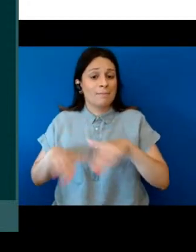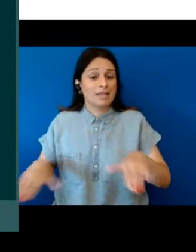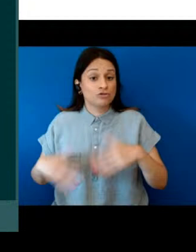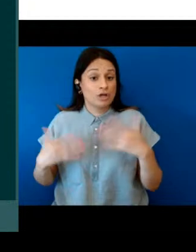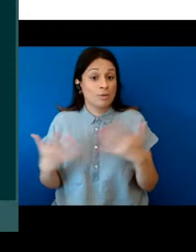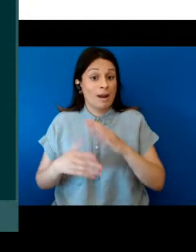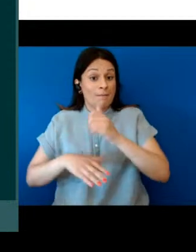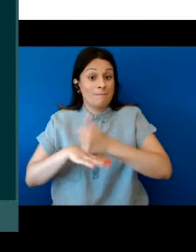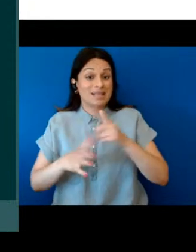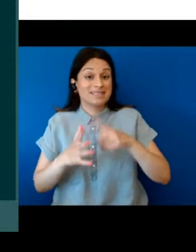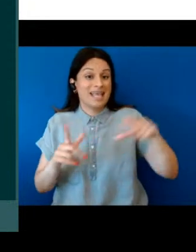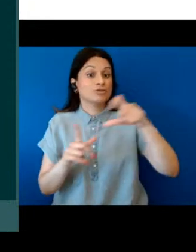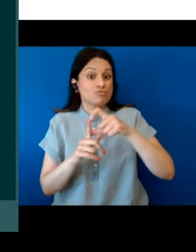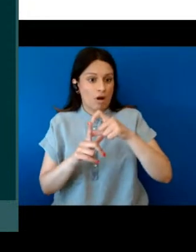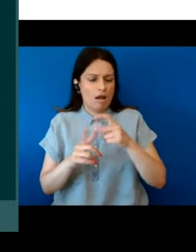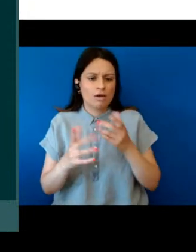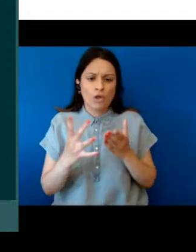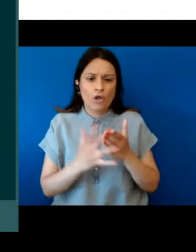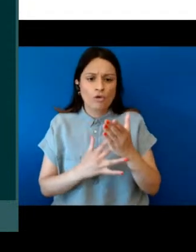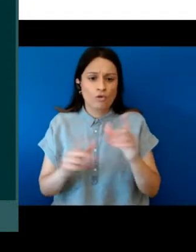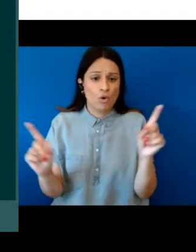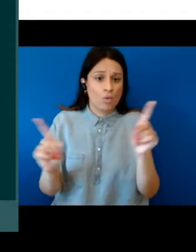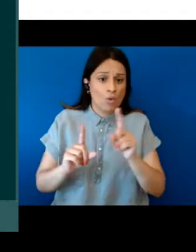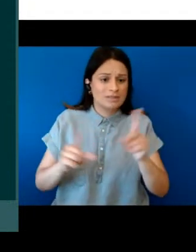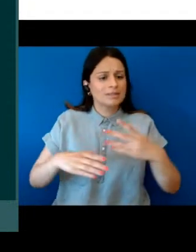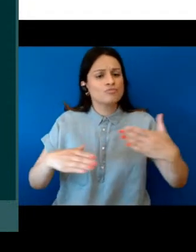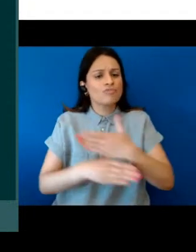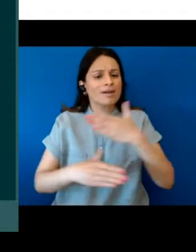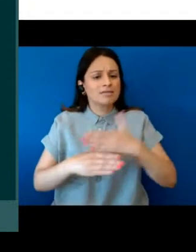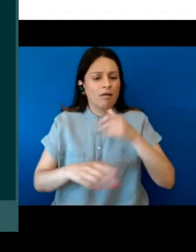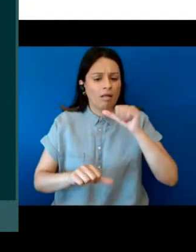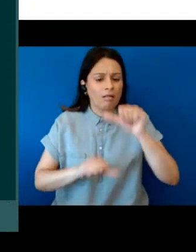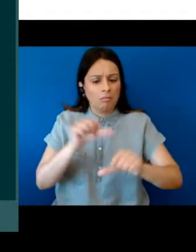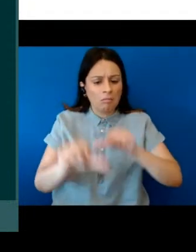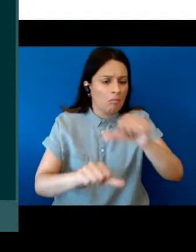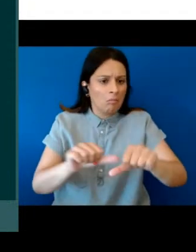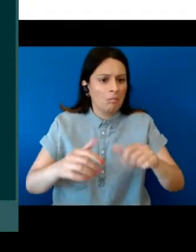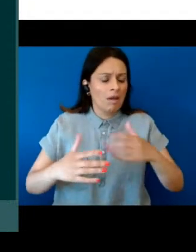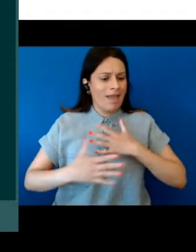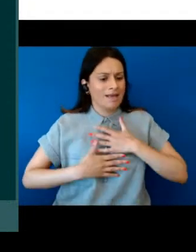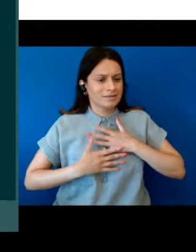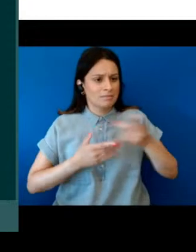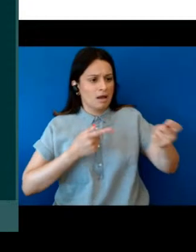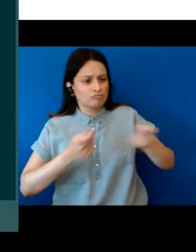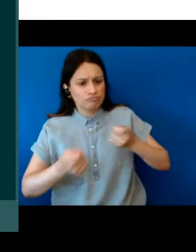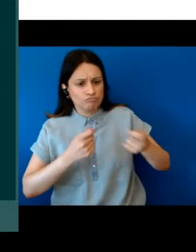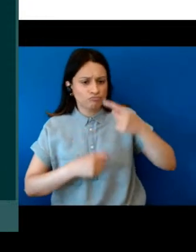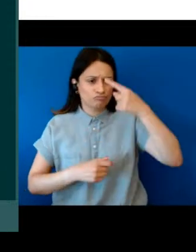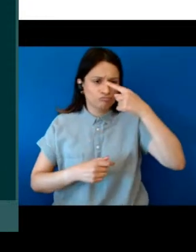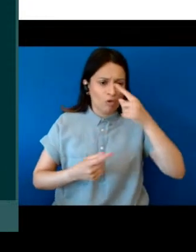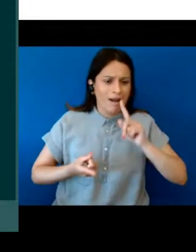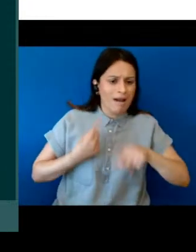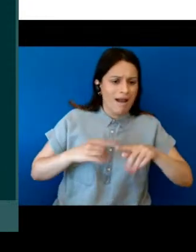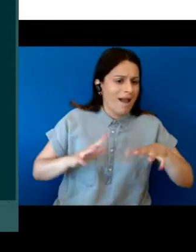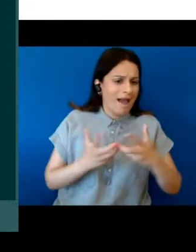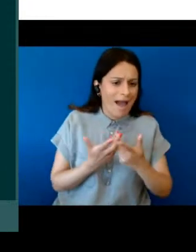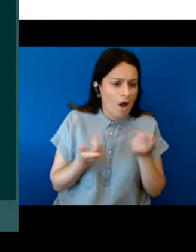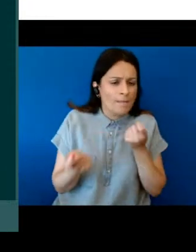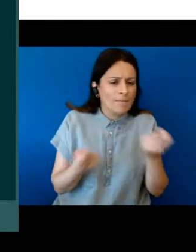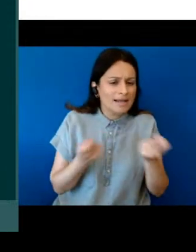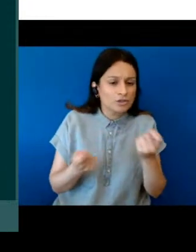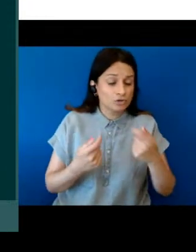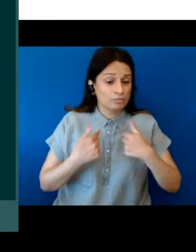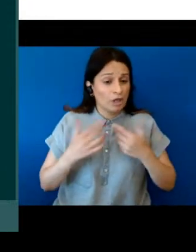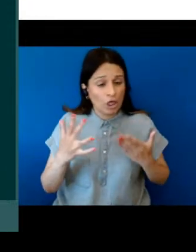you through some of the practical steps to manage asthma and allergic rhinitis. What I'll do is I'll go through my